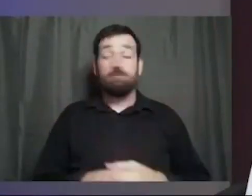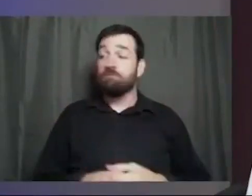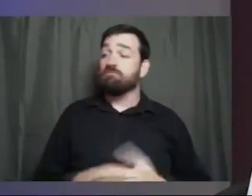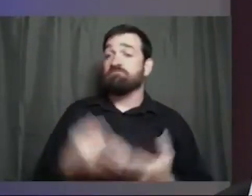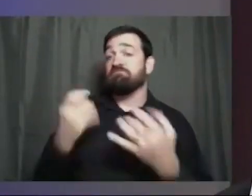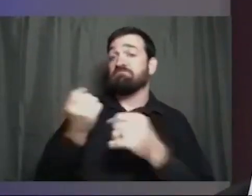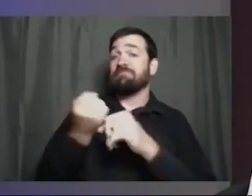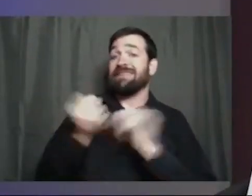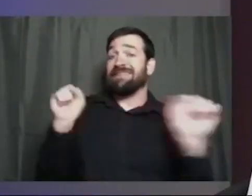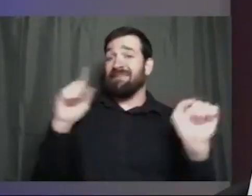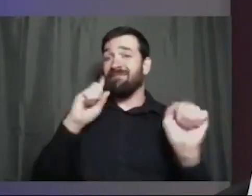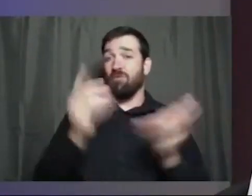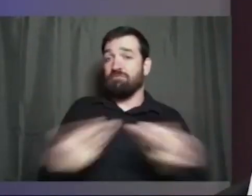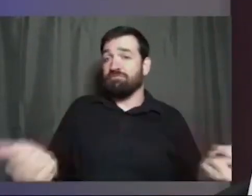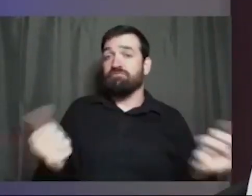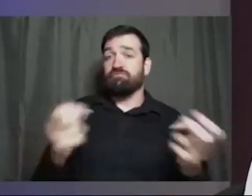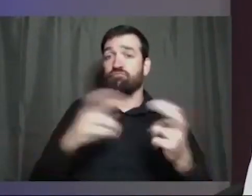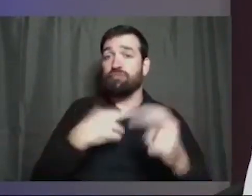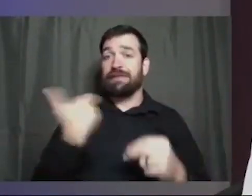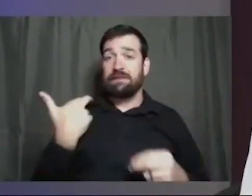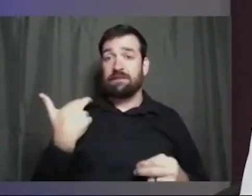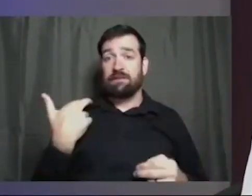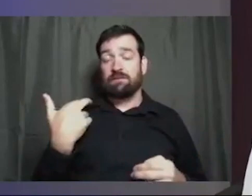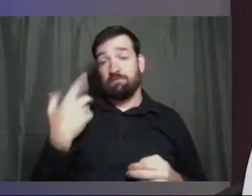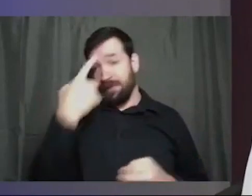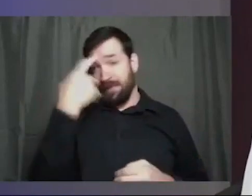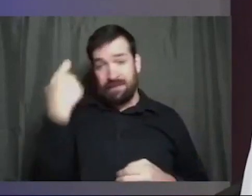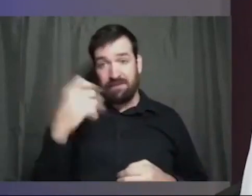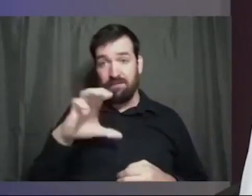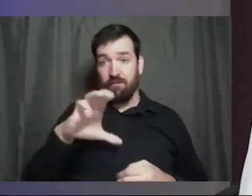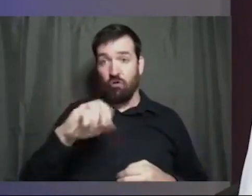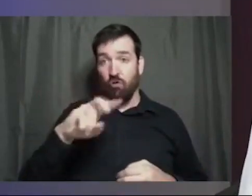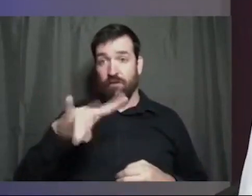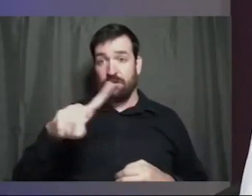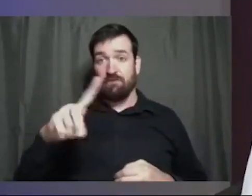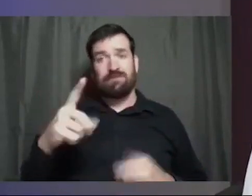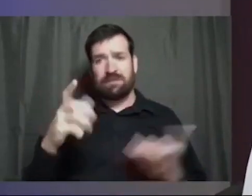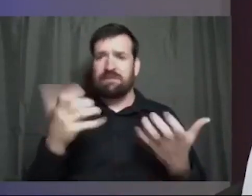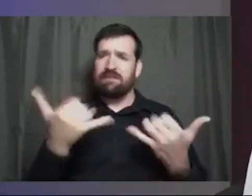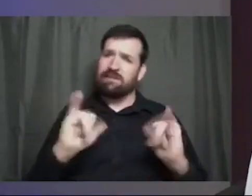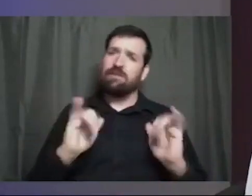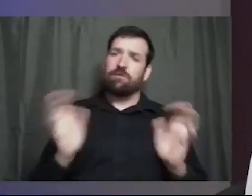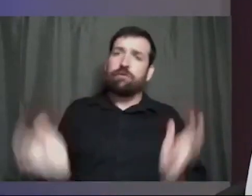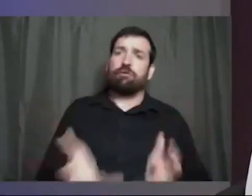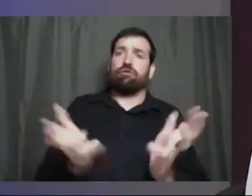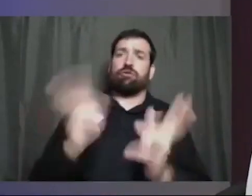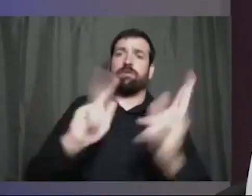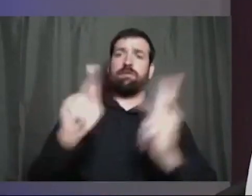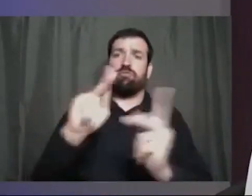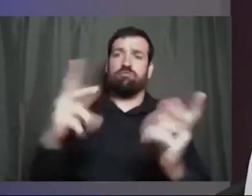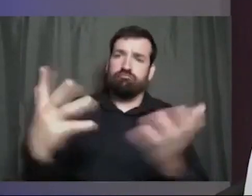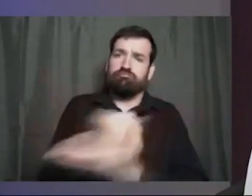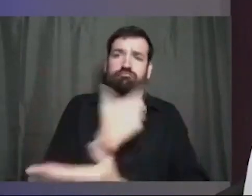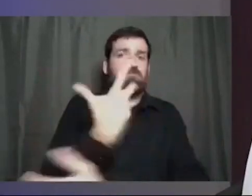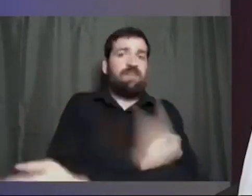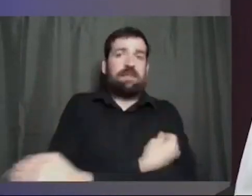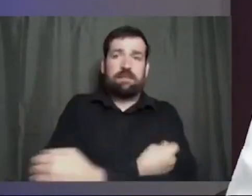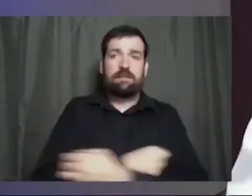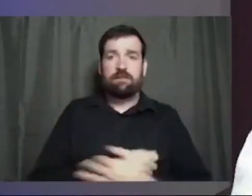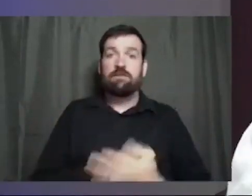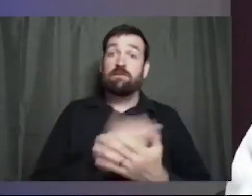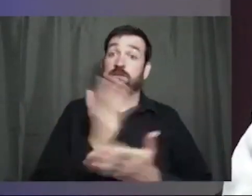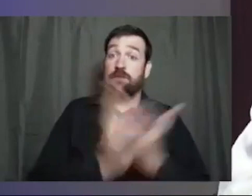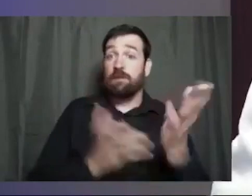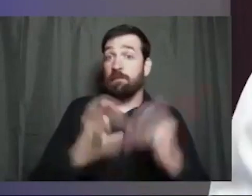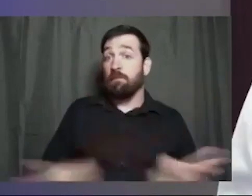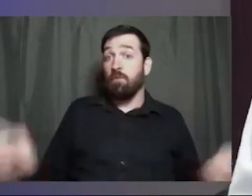mitigate risk as a result of COVID. And I would still encourage everyone to get vaccinated. I do think that there's some importance in providing incentive